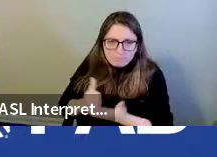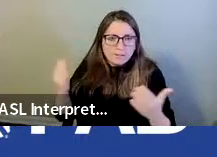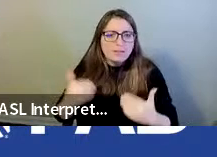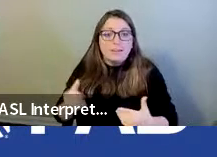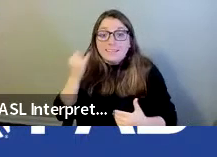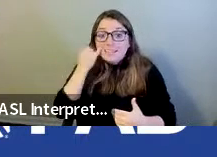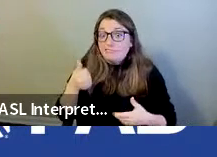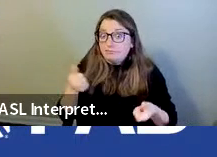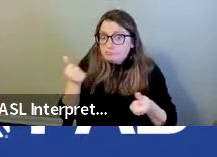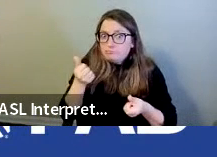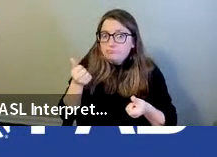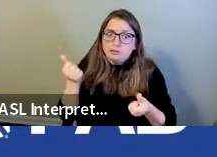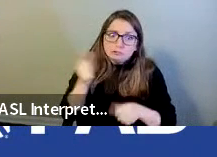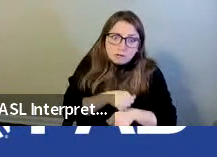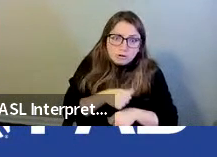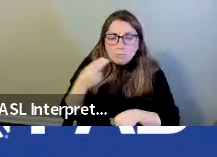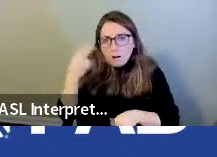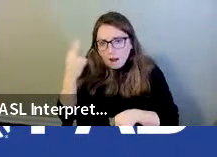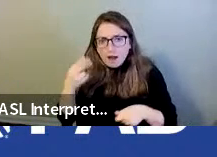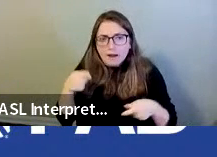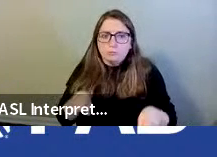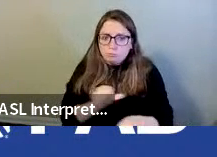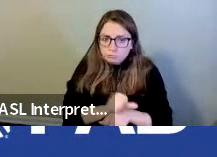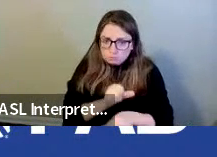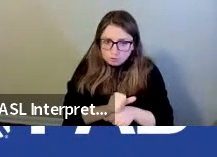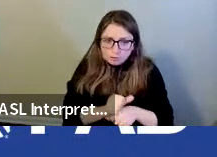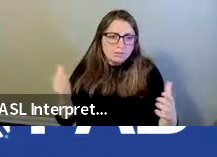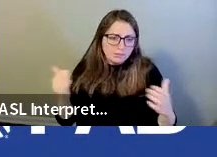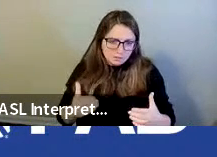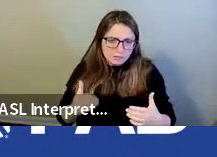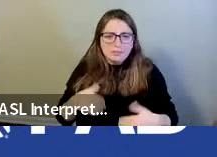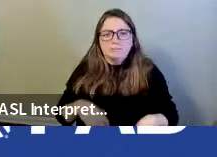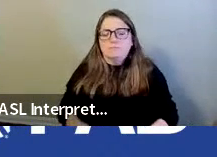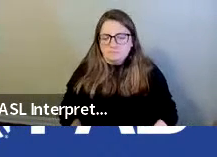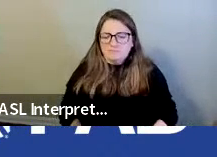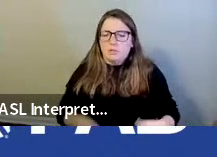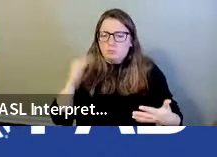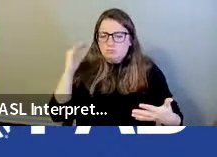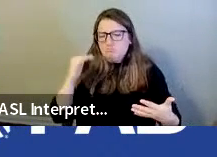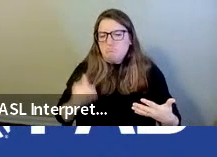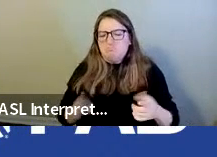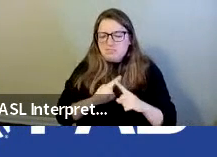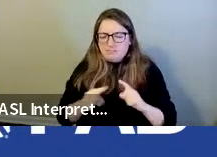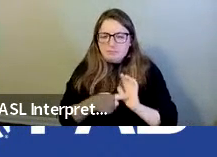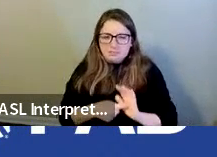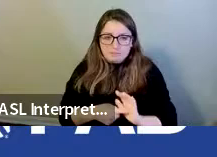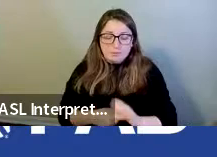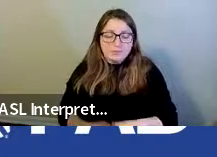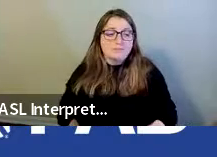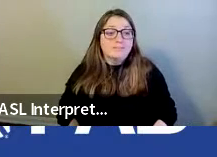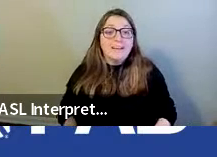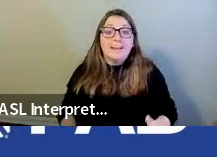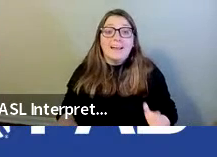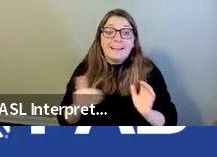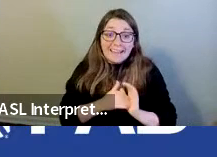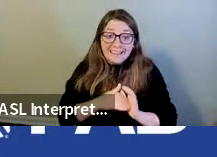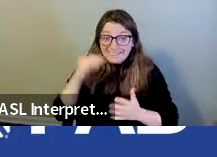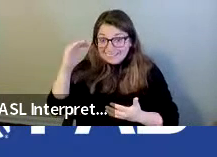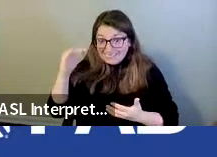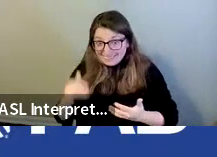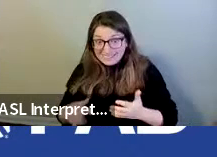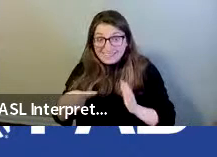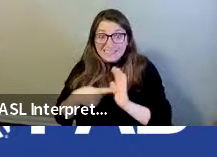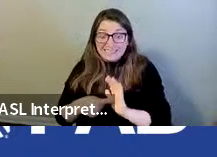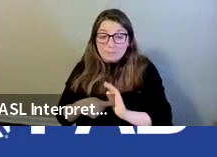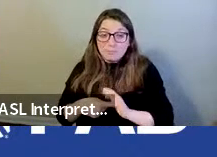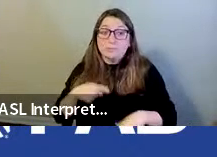Again, something I just want to point out here is that the examples of the directives here are no longer exclusive to just rules